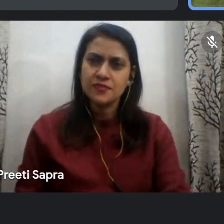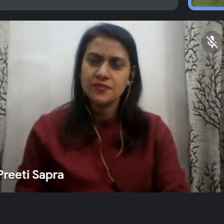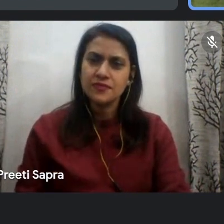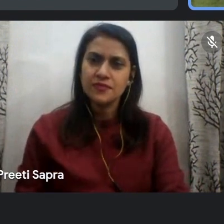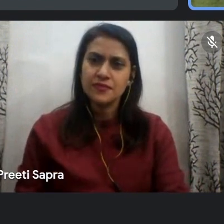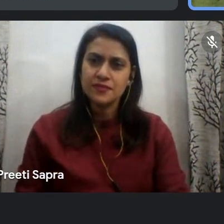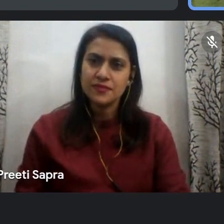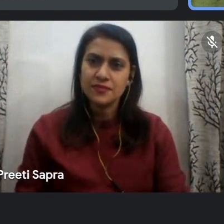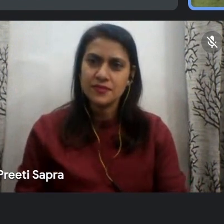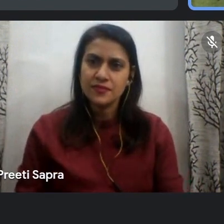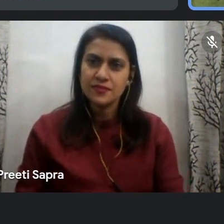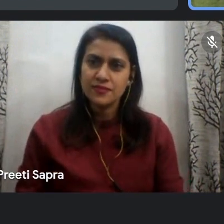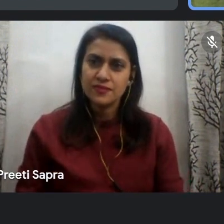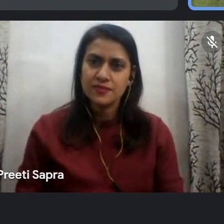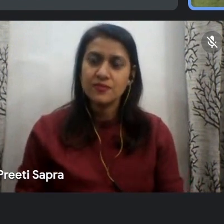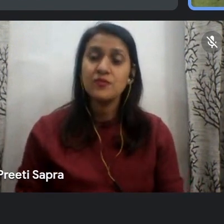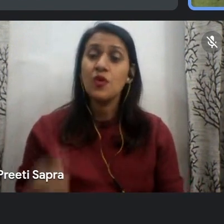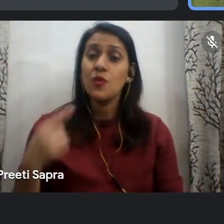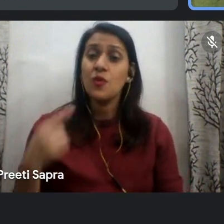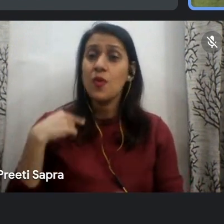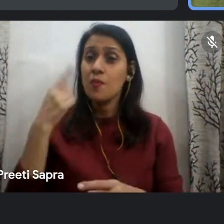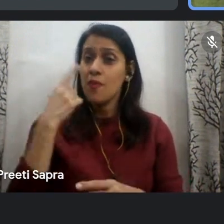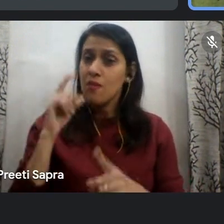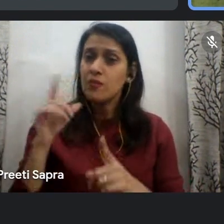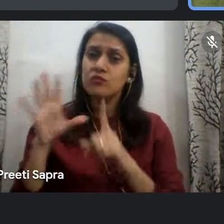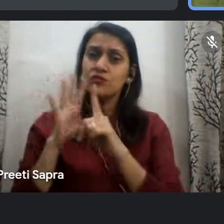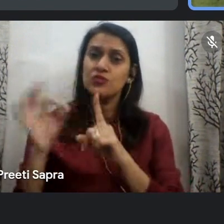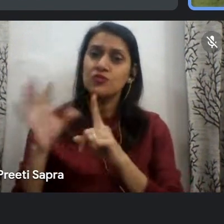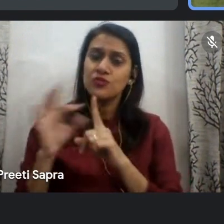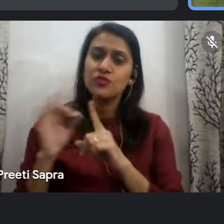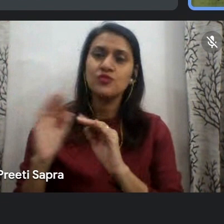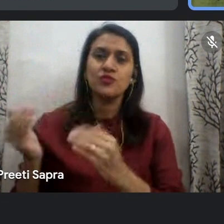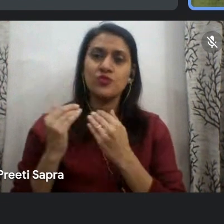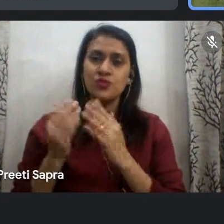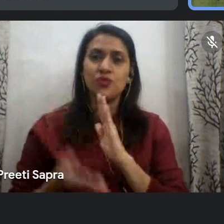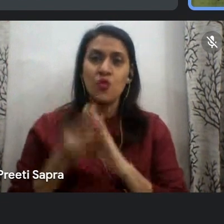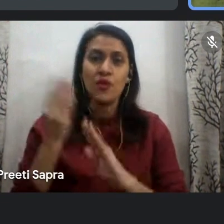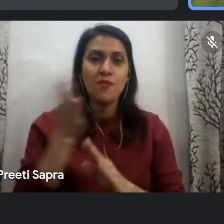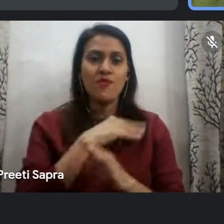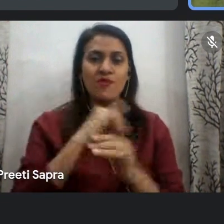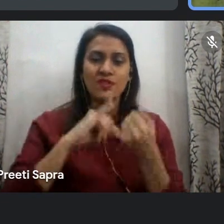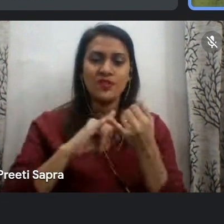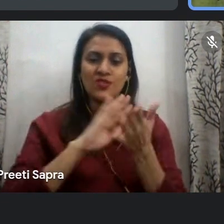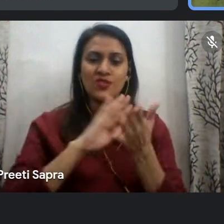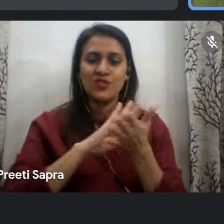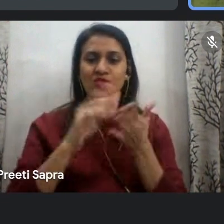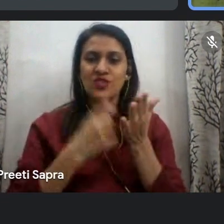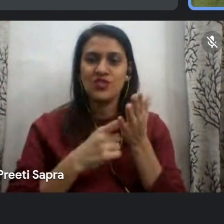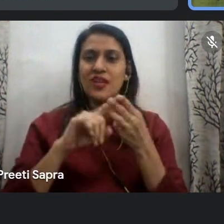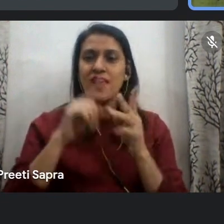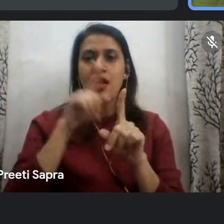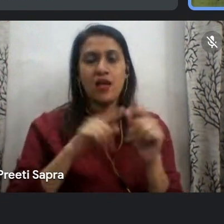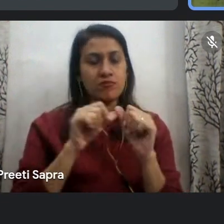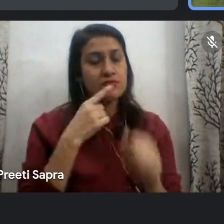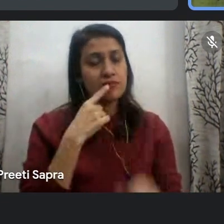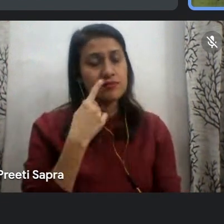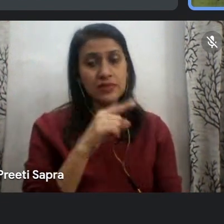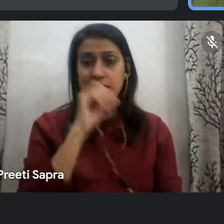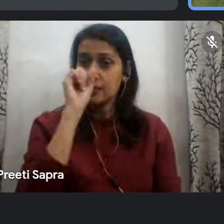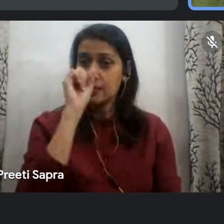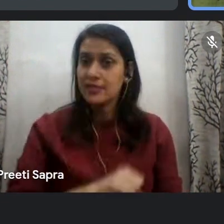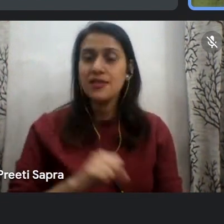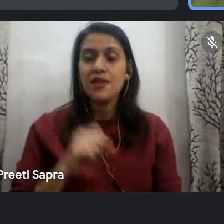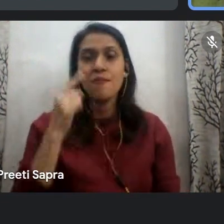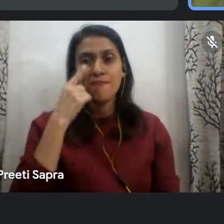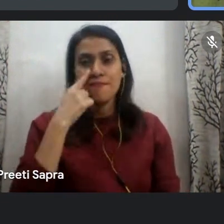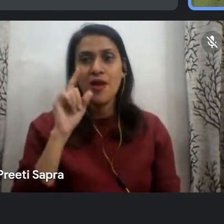faced more than what my parents did. So I did resonate a lot with what Shreya had to say in so many ways. That yes, my parents